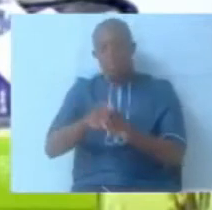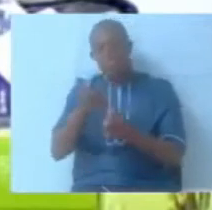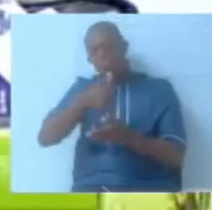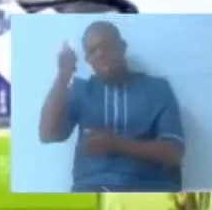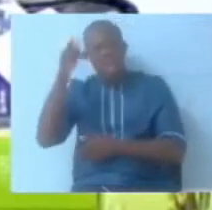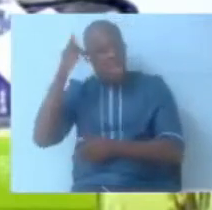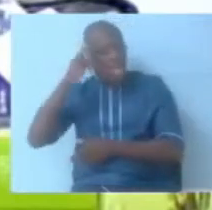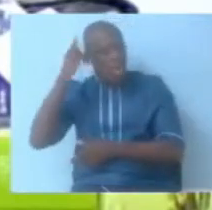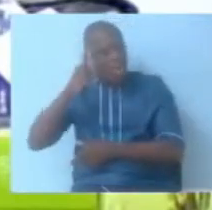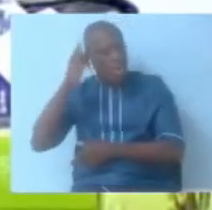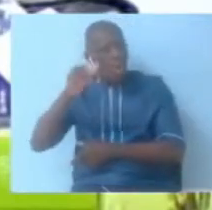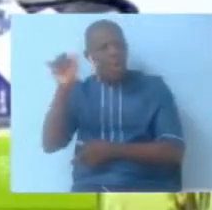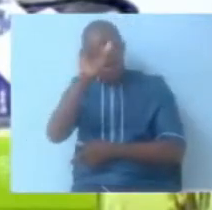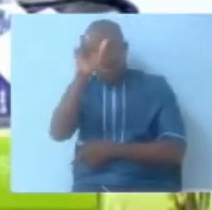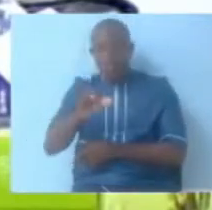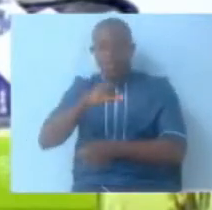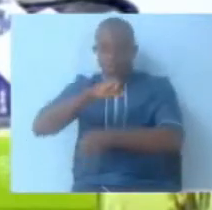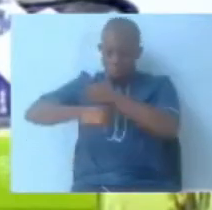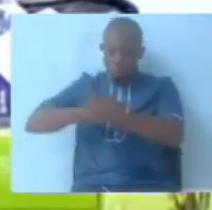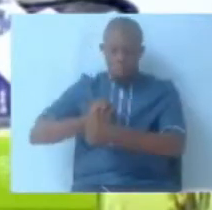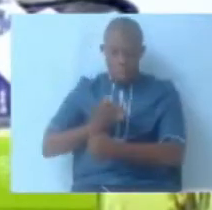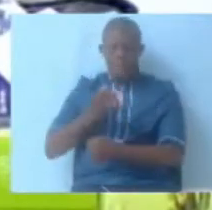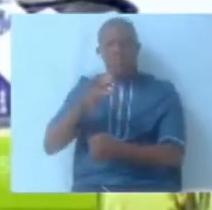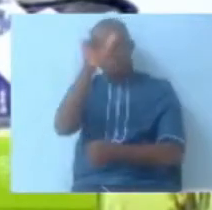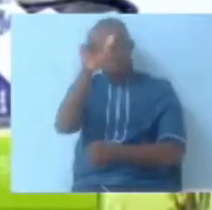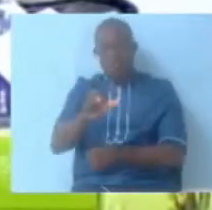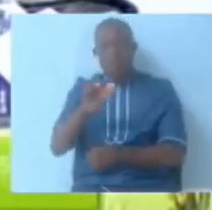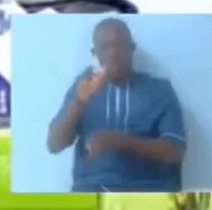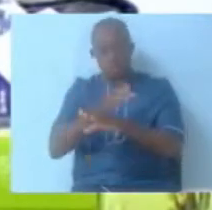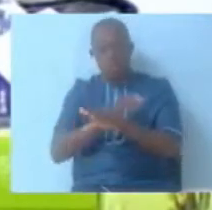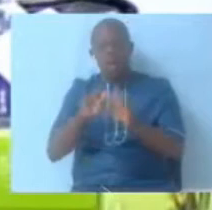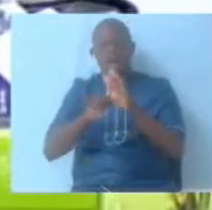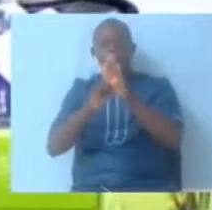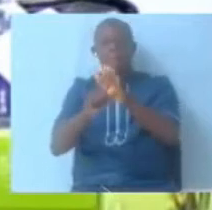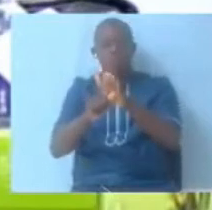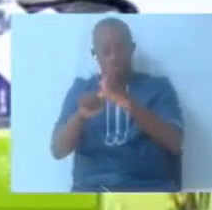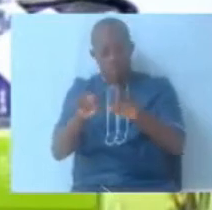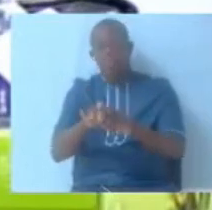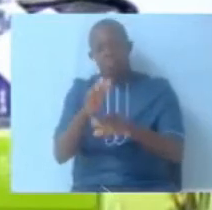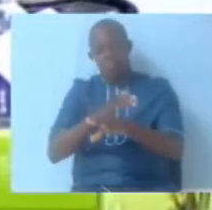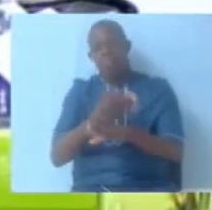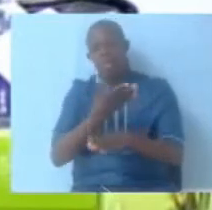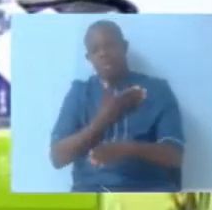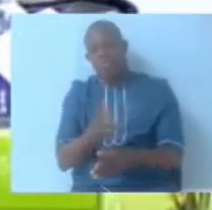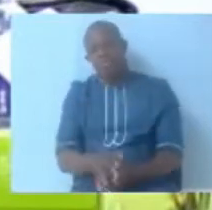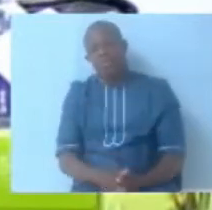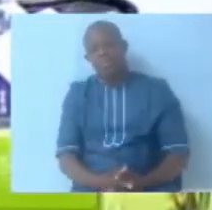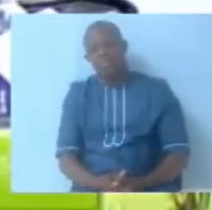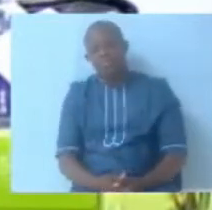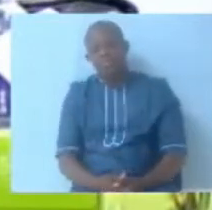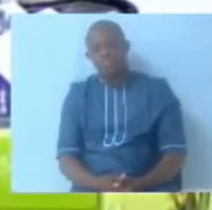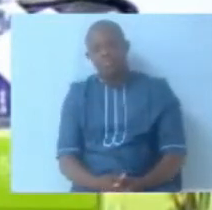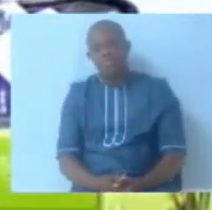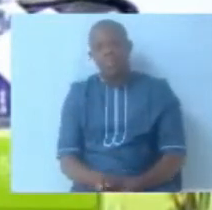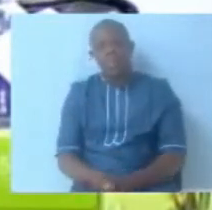lonko ina tate dundi kolu kono anduo tumo Liberia banko la ambassador meme nyimbanko kangole la musomu wa marioti.